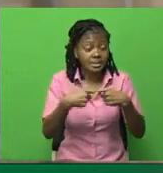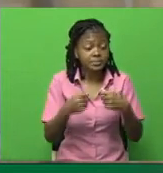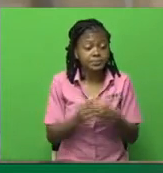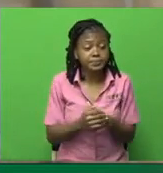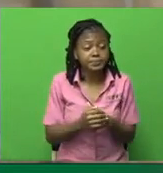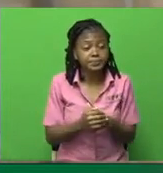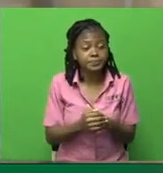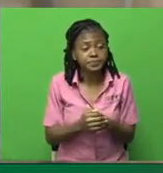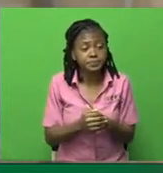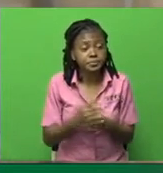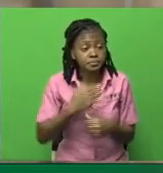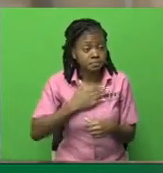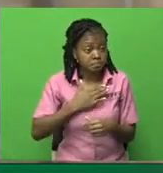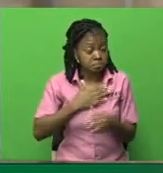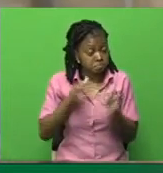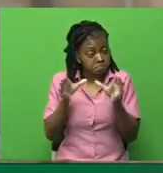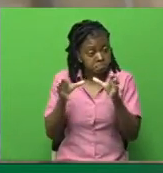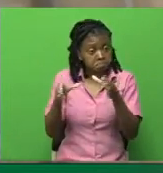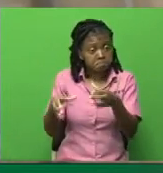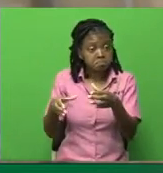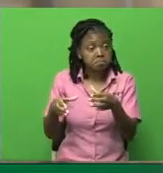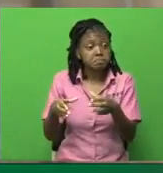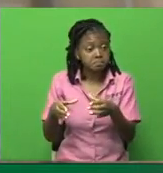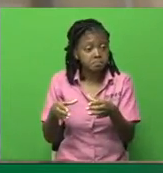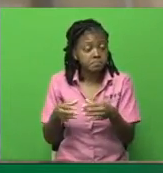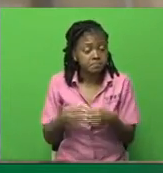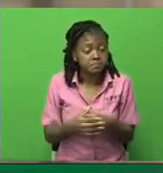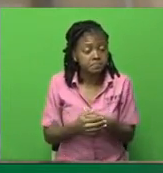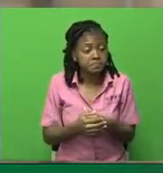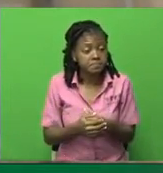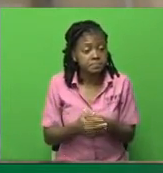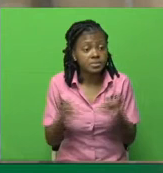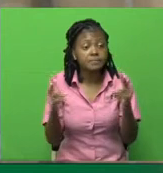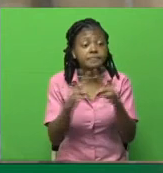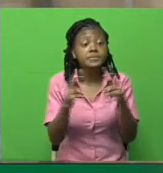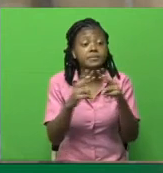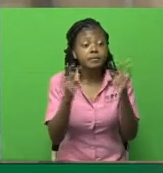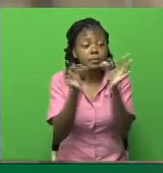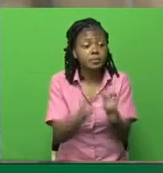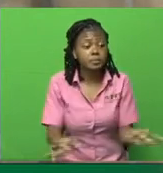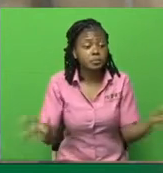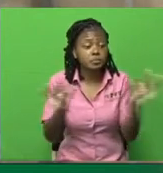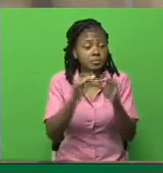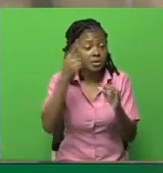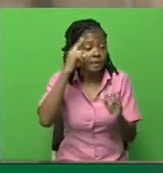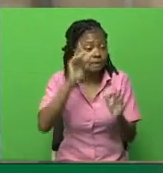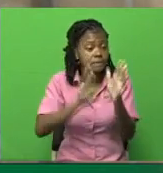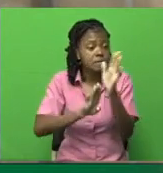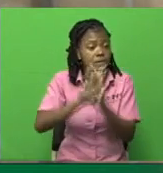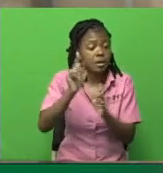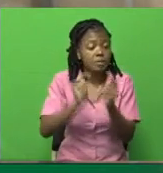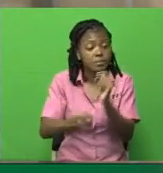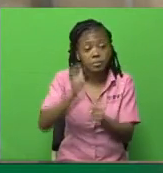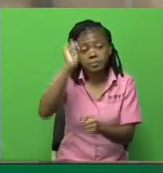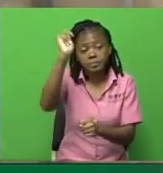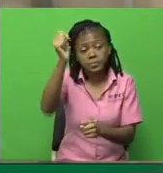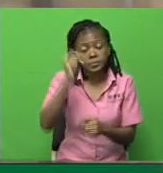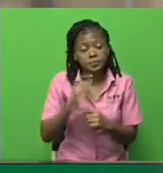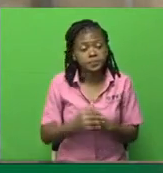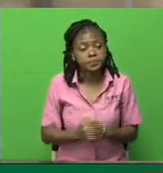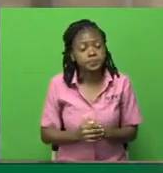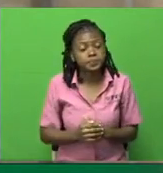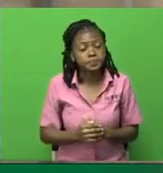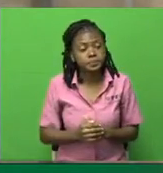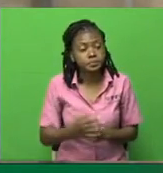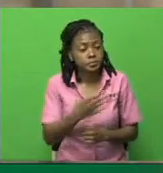sector Madam speaker it plays an integral role in the development of our nation and the provision of a